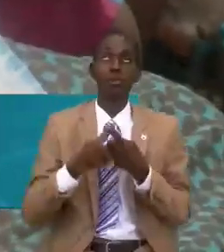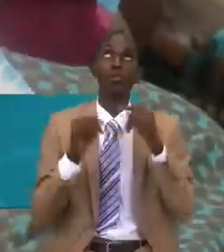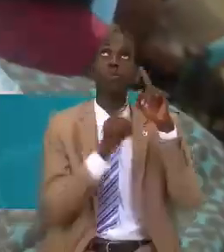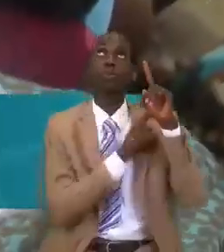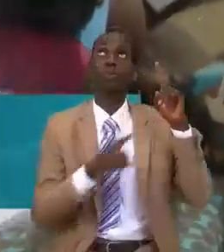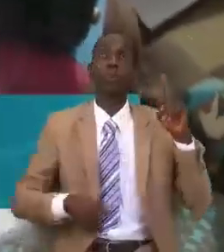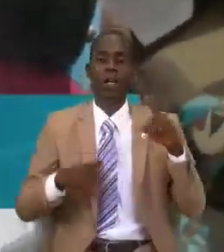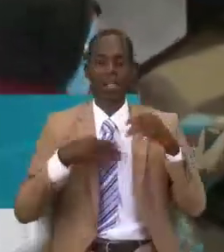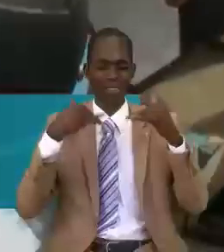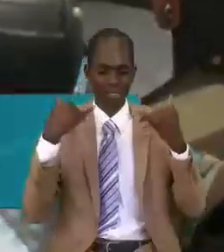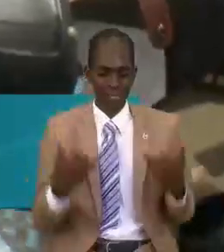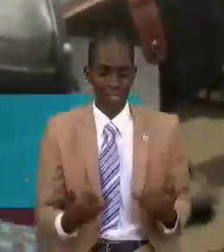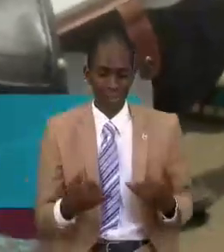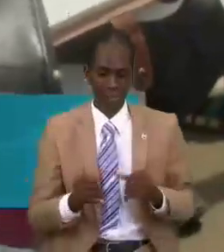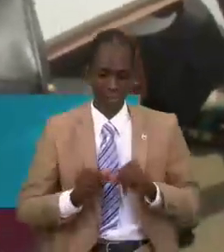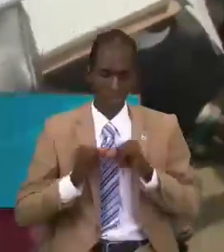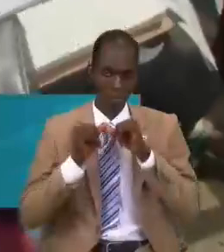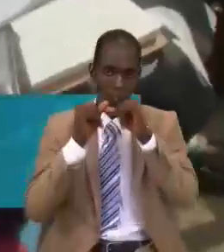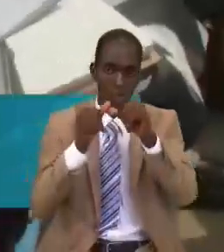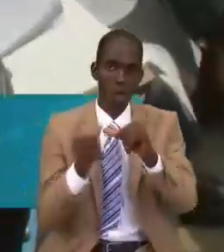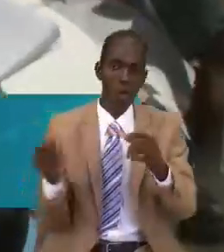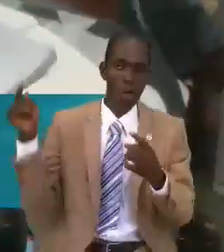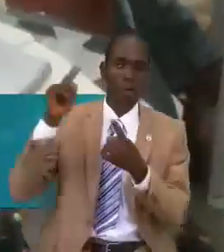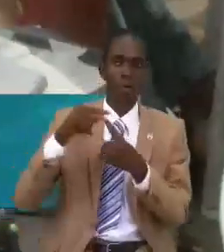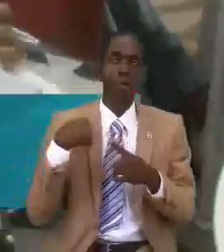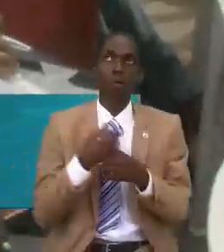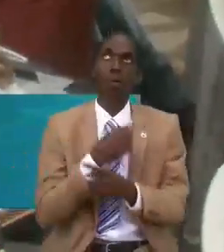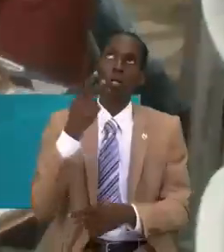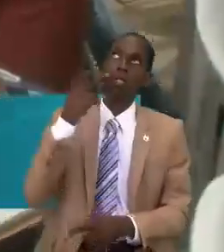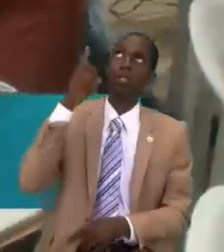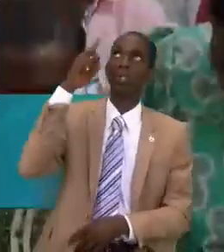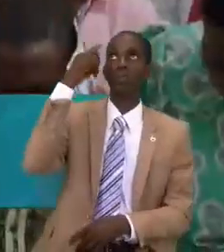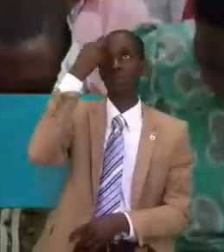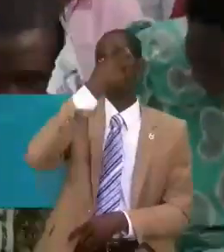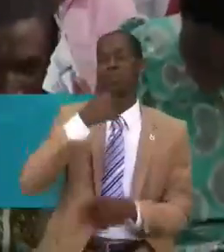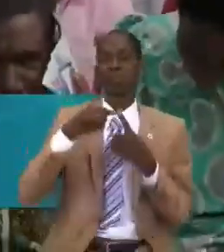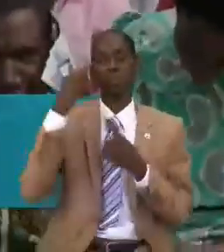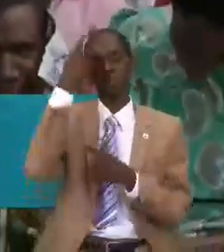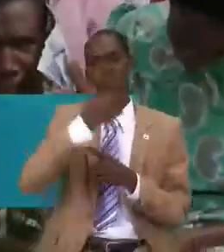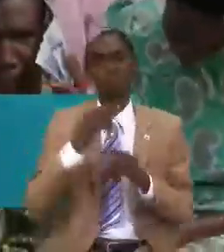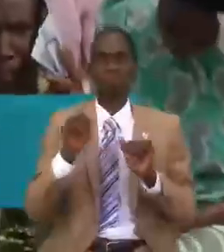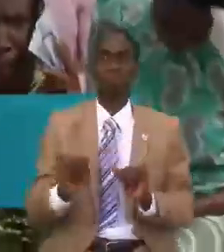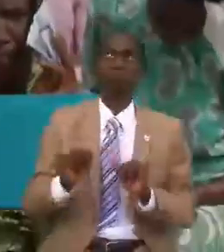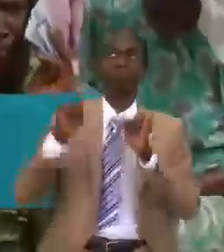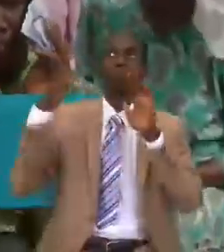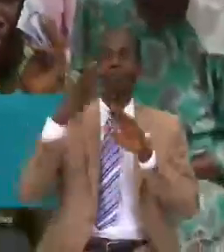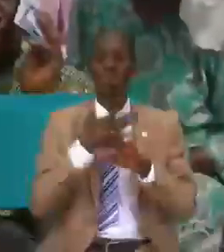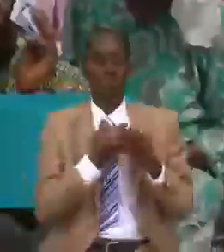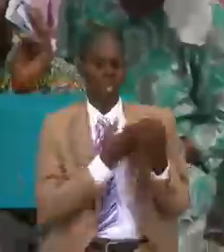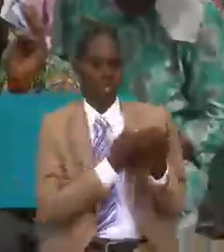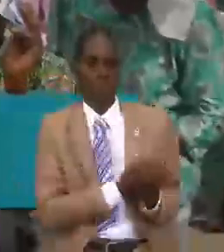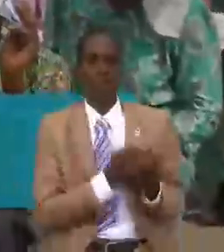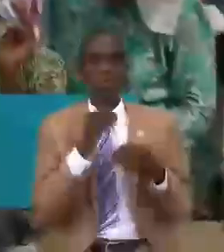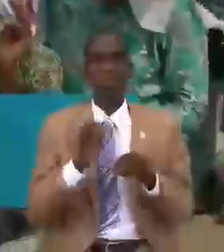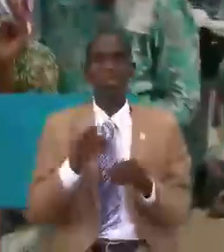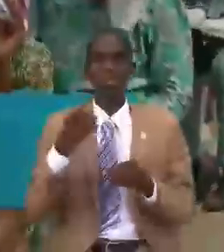him face to face. Consecration and confidence in the everlasting covenant.